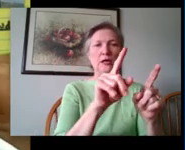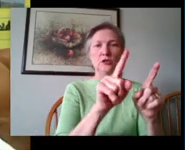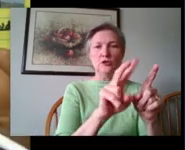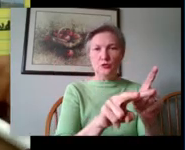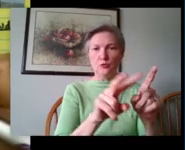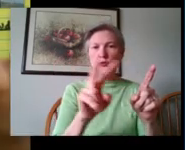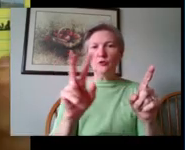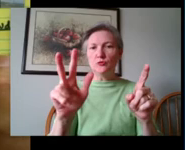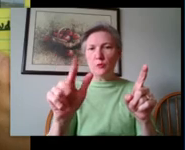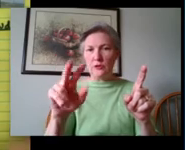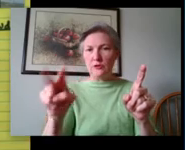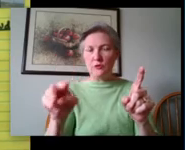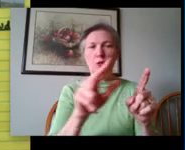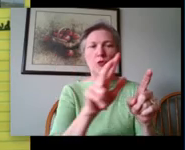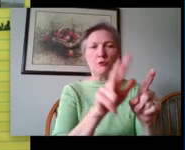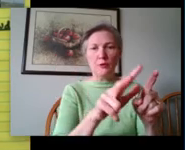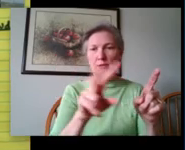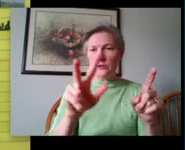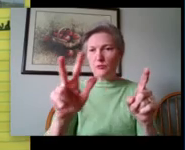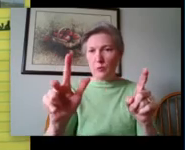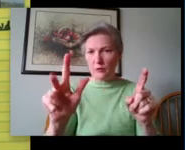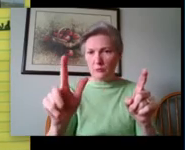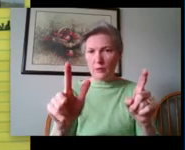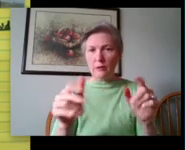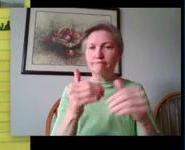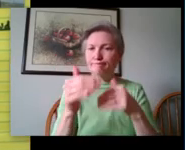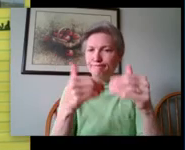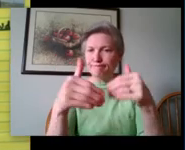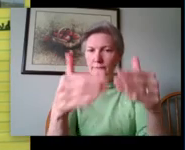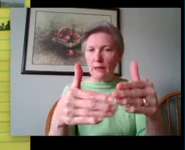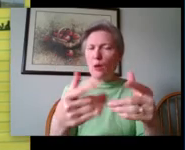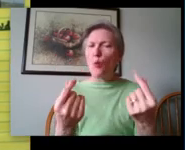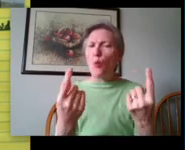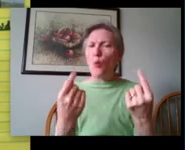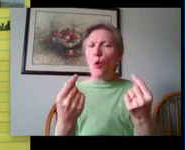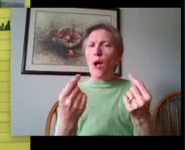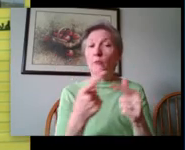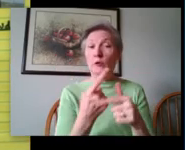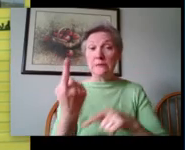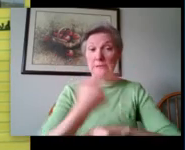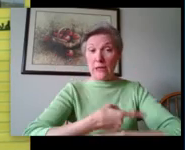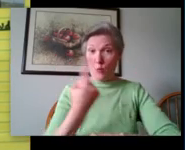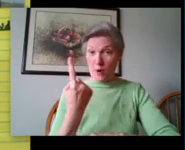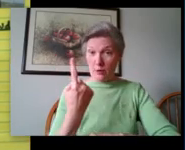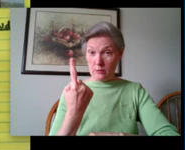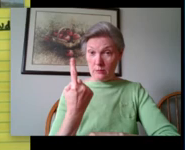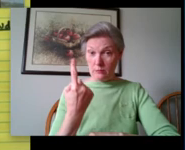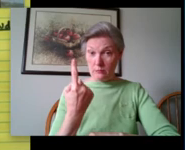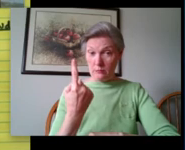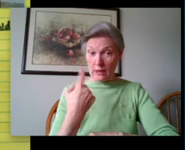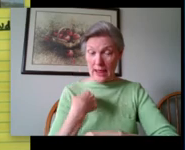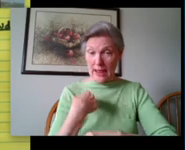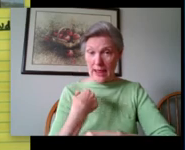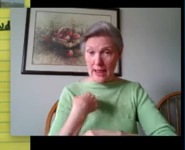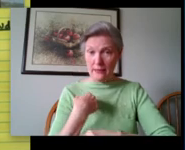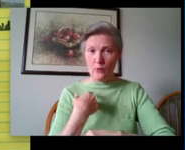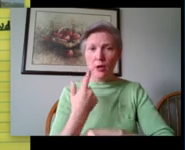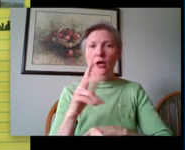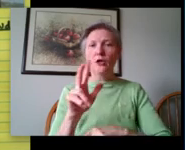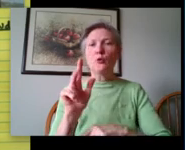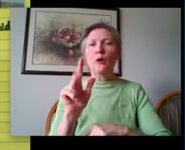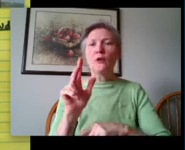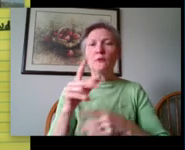323, and so on, right? So here's what I'm going to do. I'm going to go to day 1, and on day 1, I had